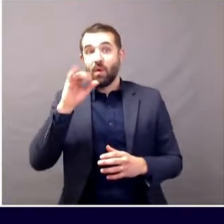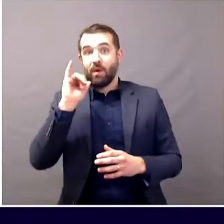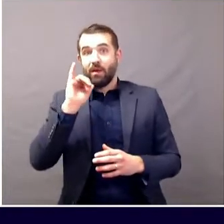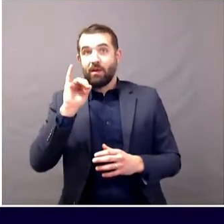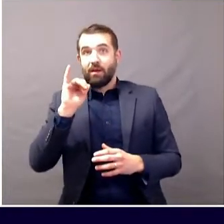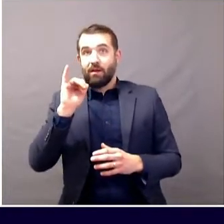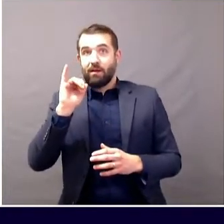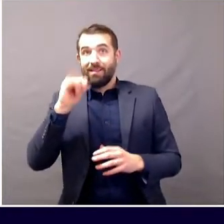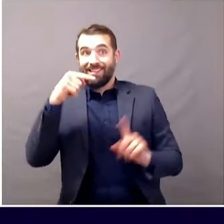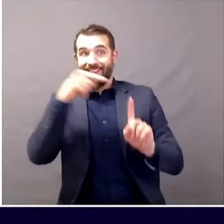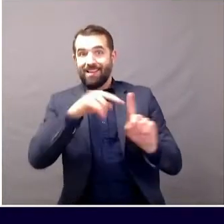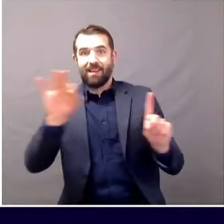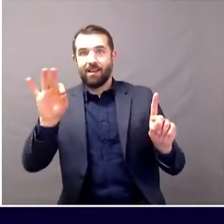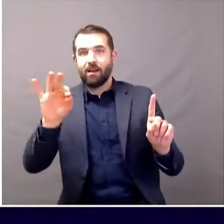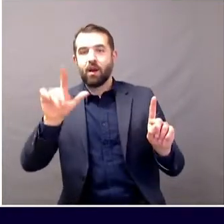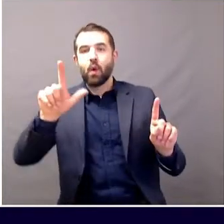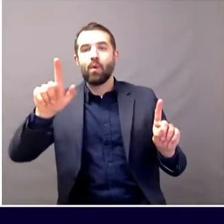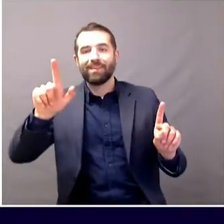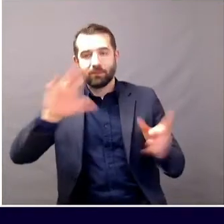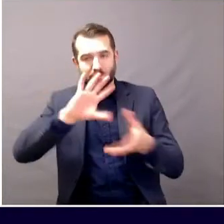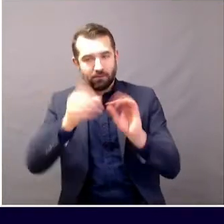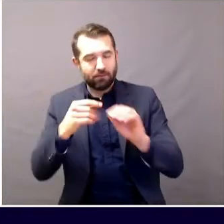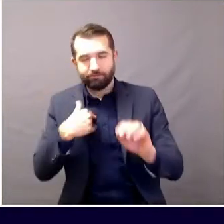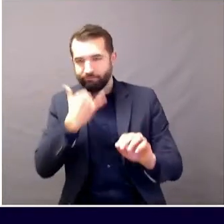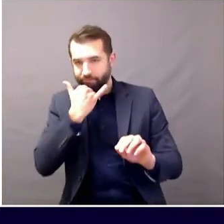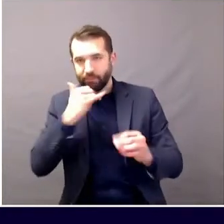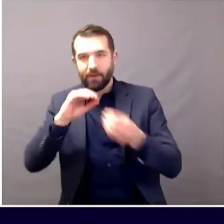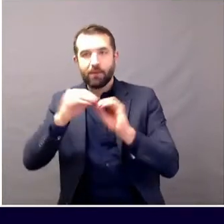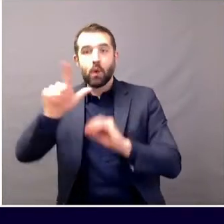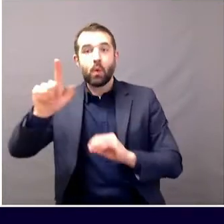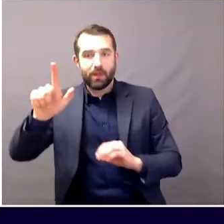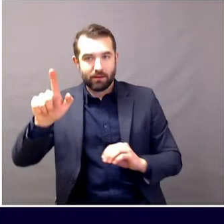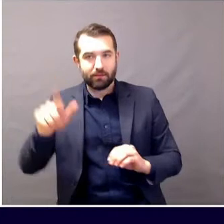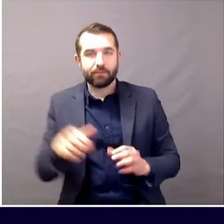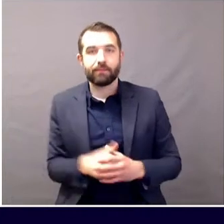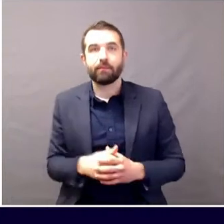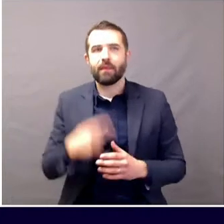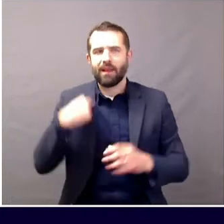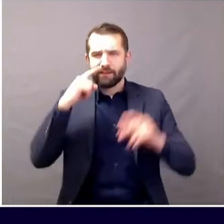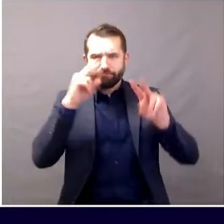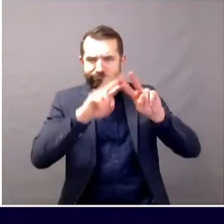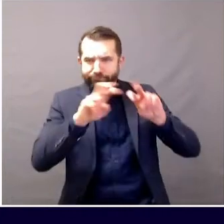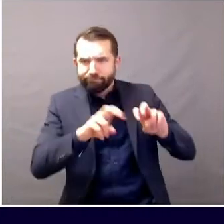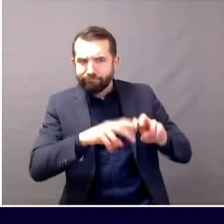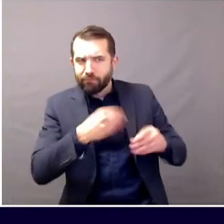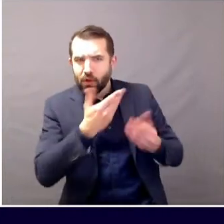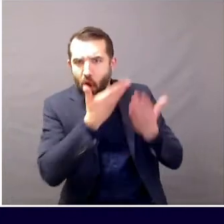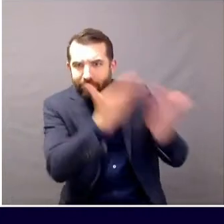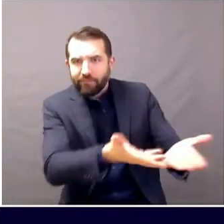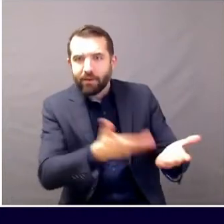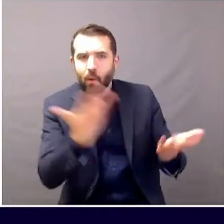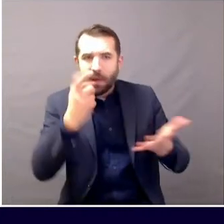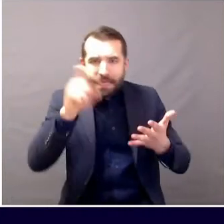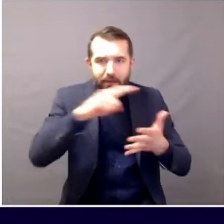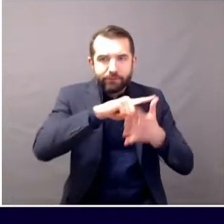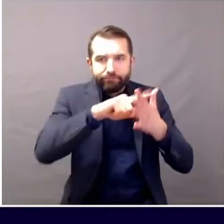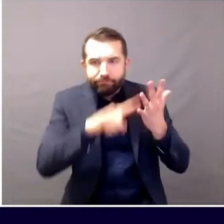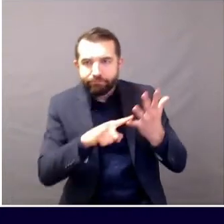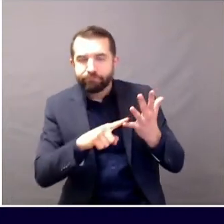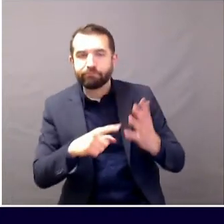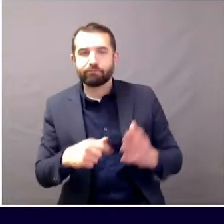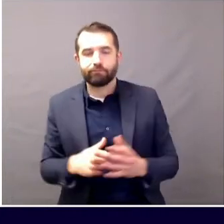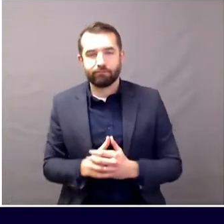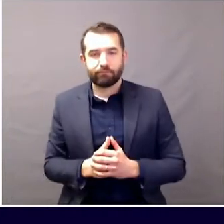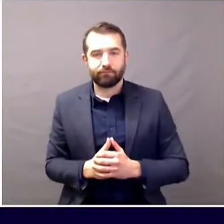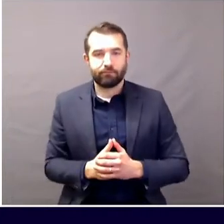look at this to make sure that we are providing the facility everything they need in order to reduce the likelihood of